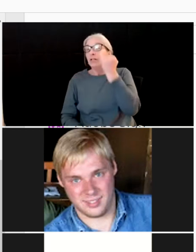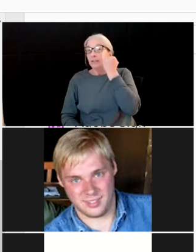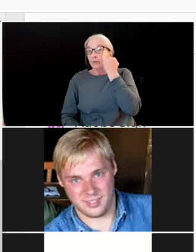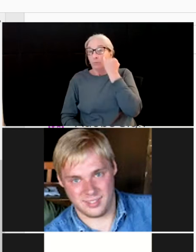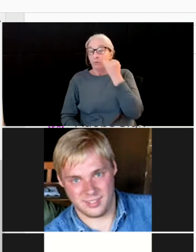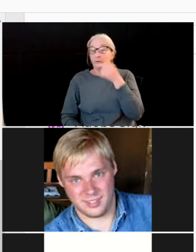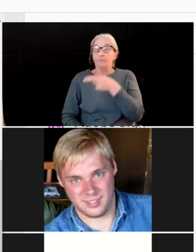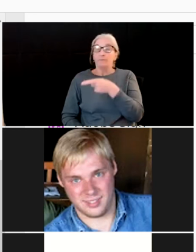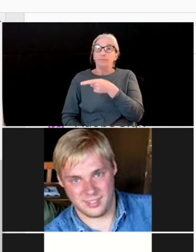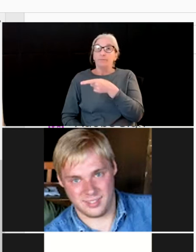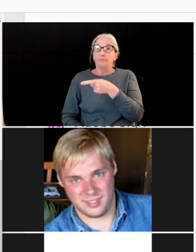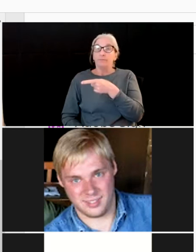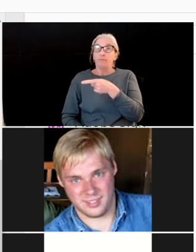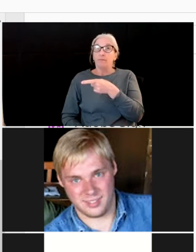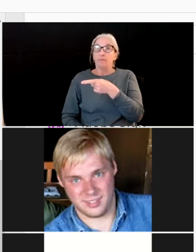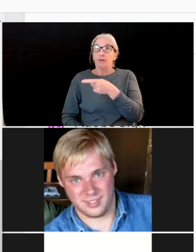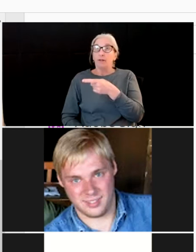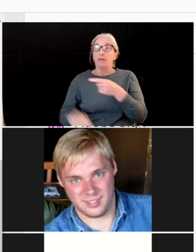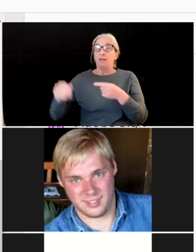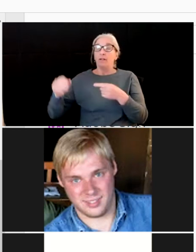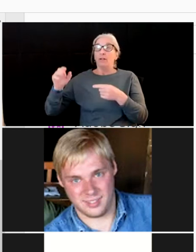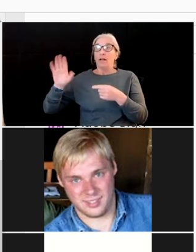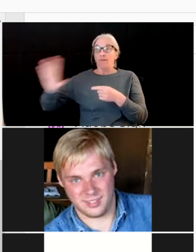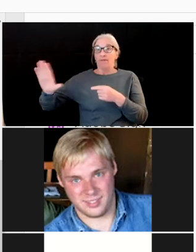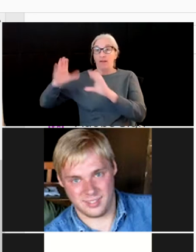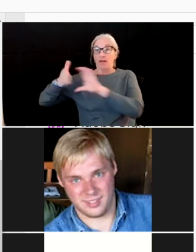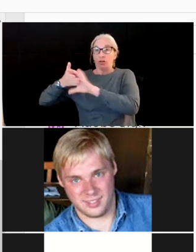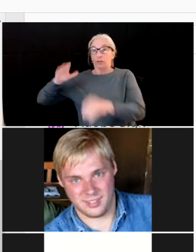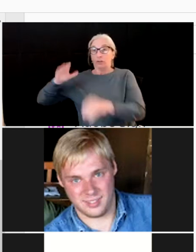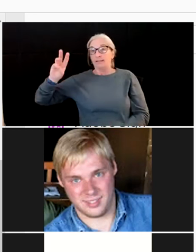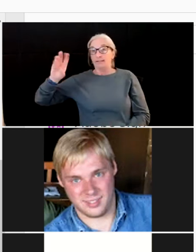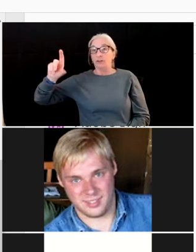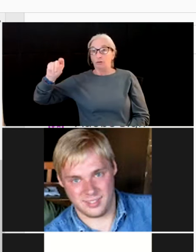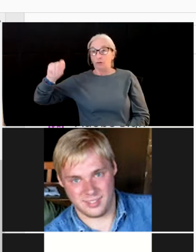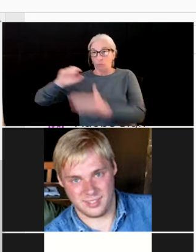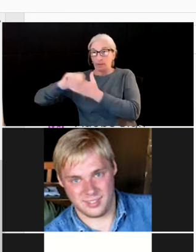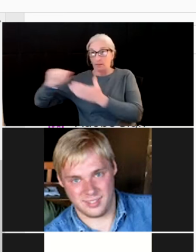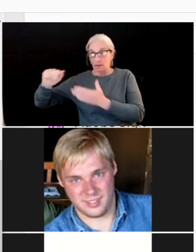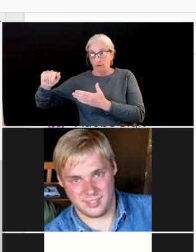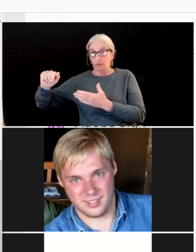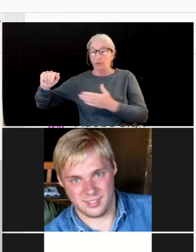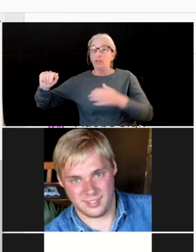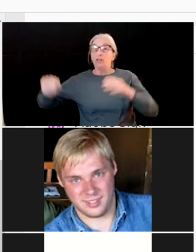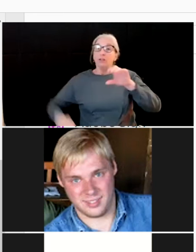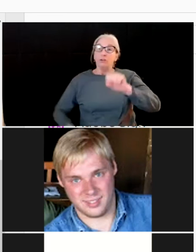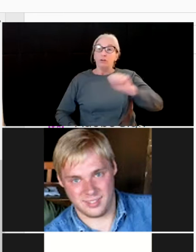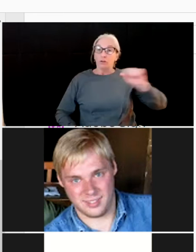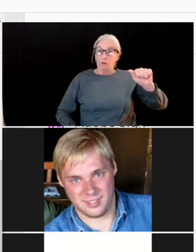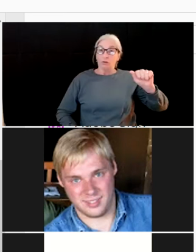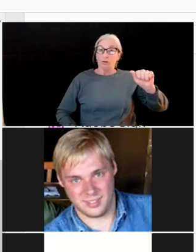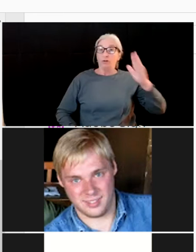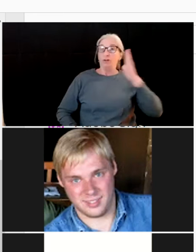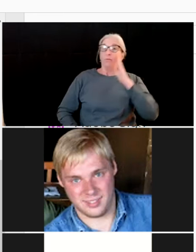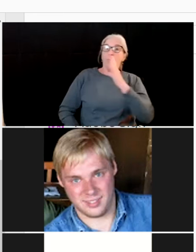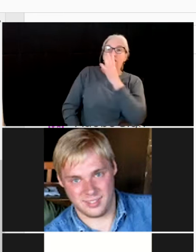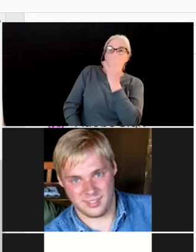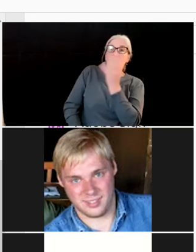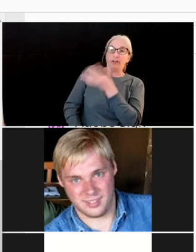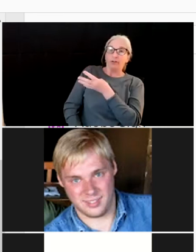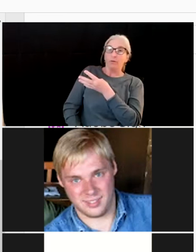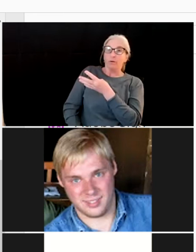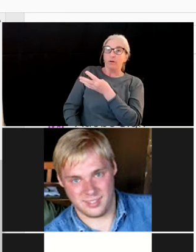SSDI, their SSDI check is $620 a month, Social Security is going to take away $600